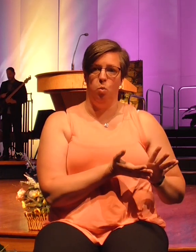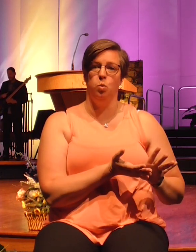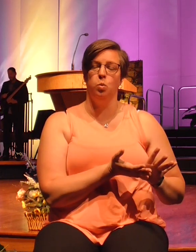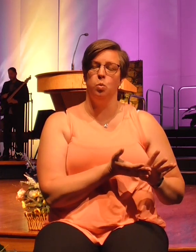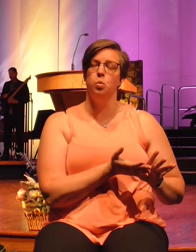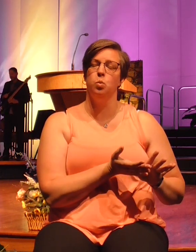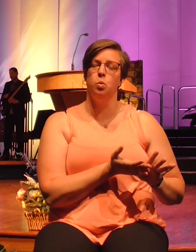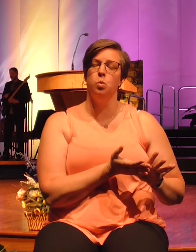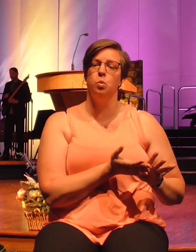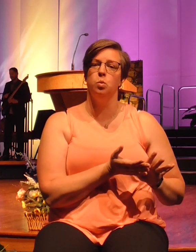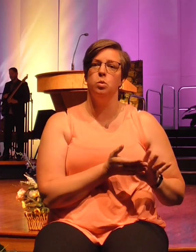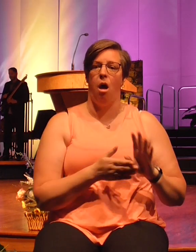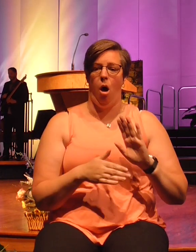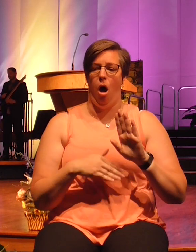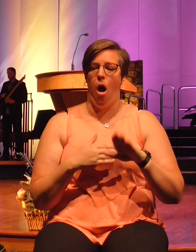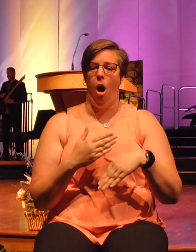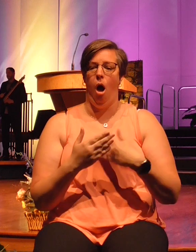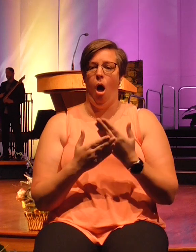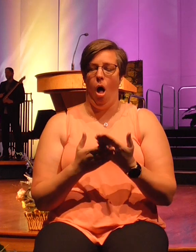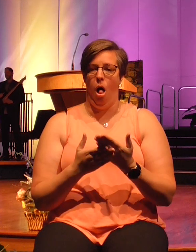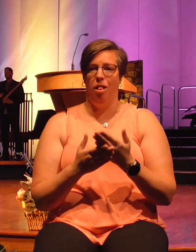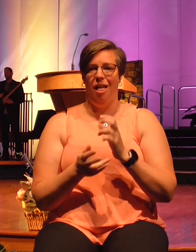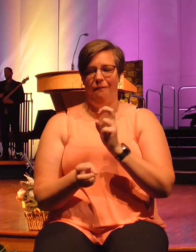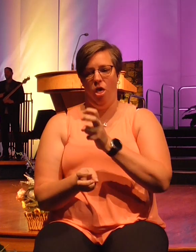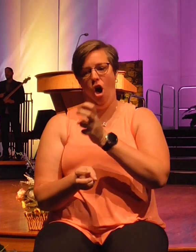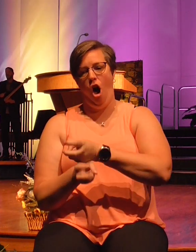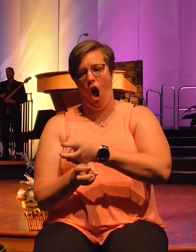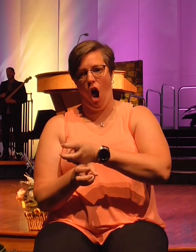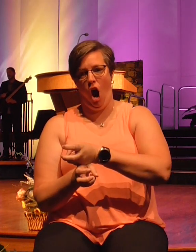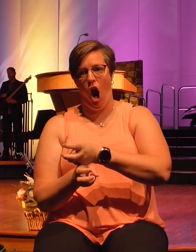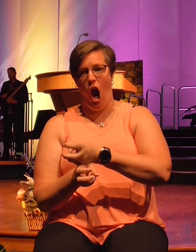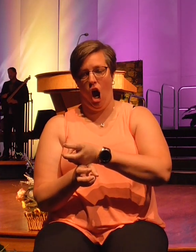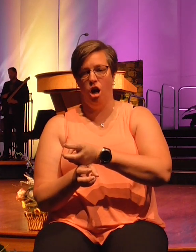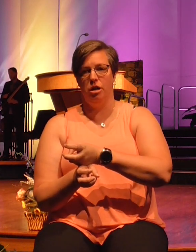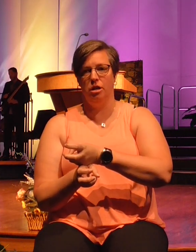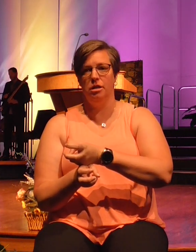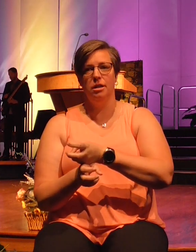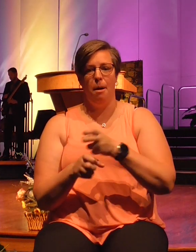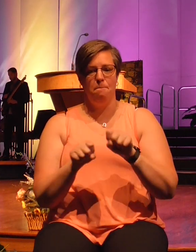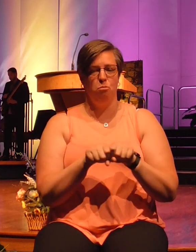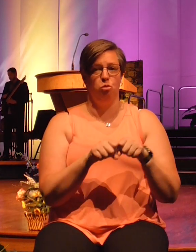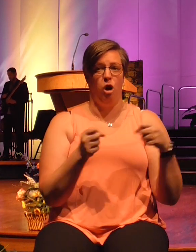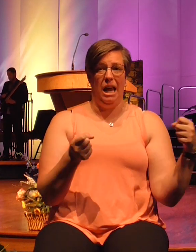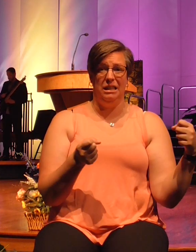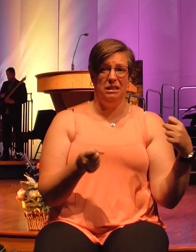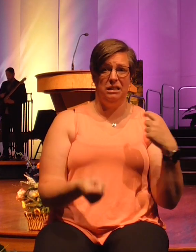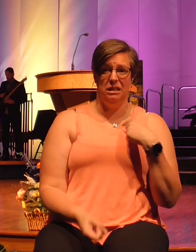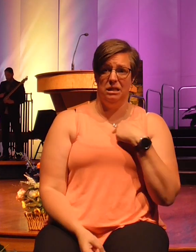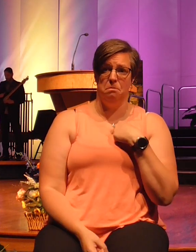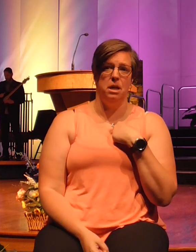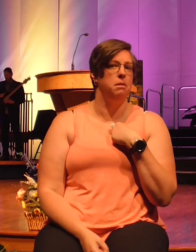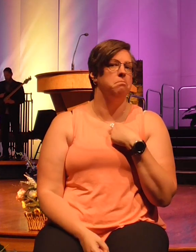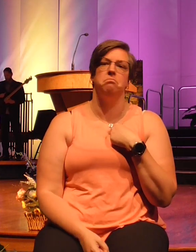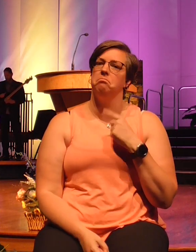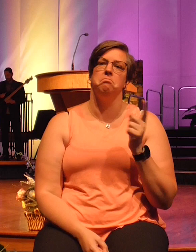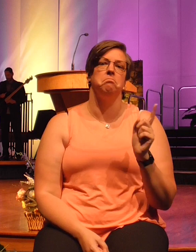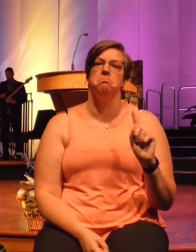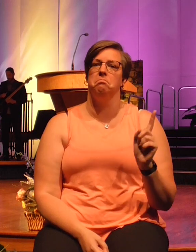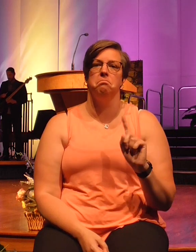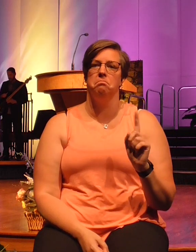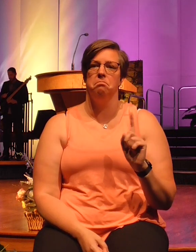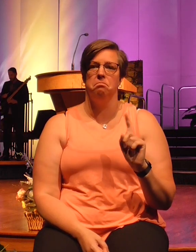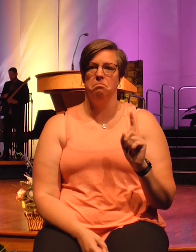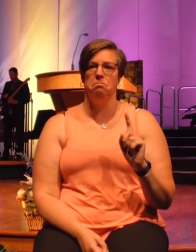All of this hard won't break my soft. What is